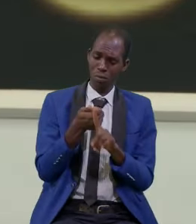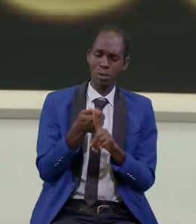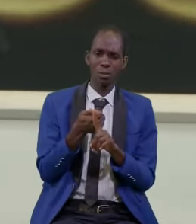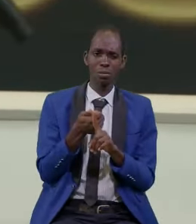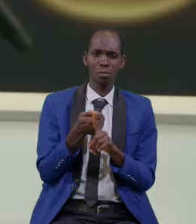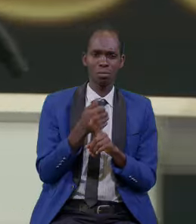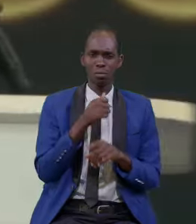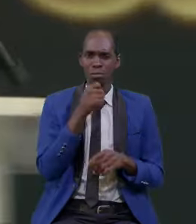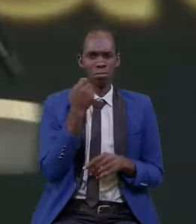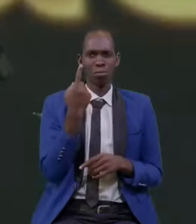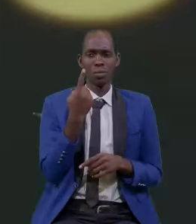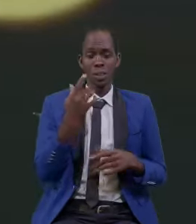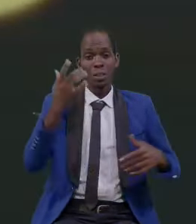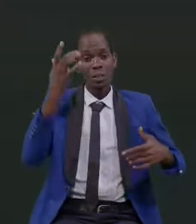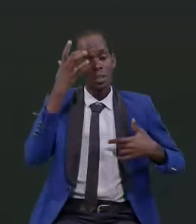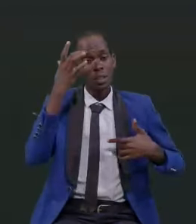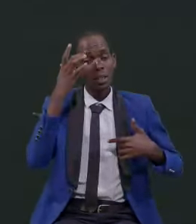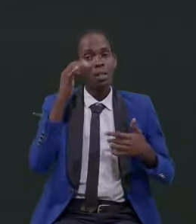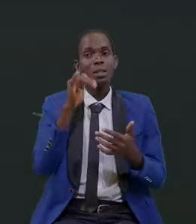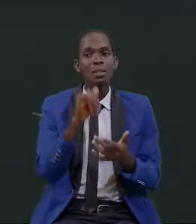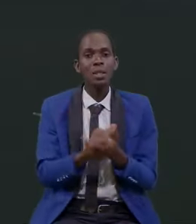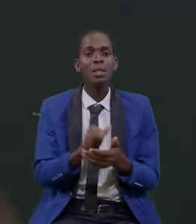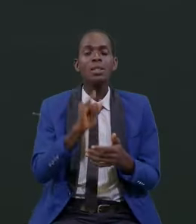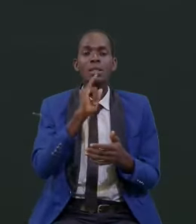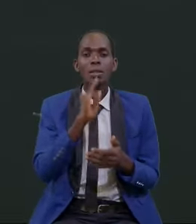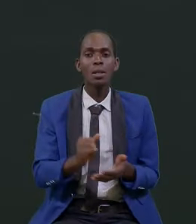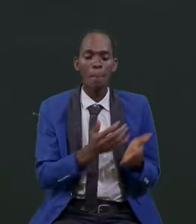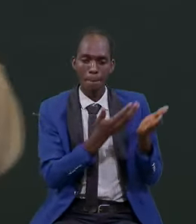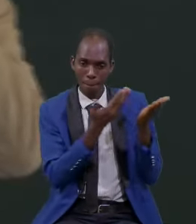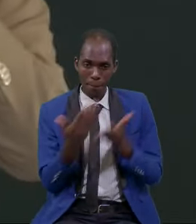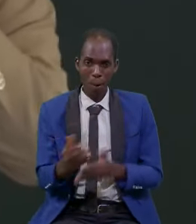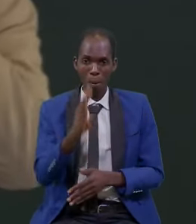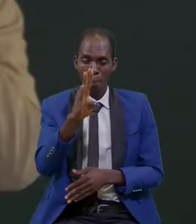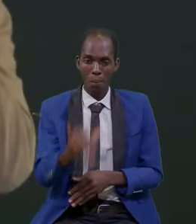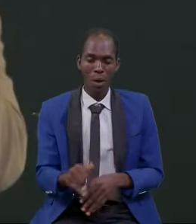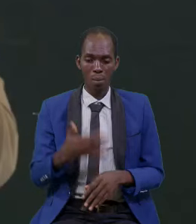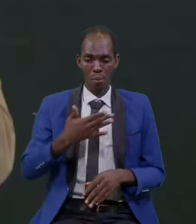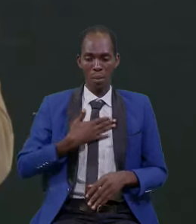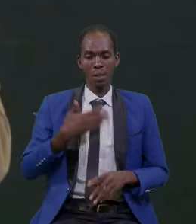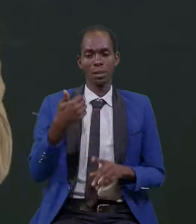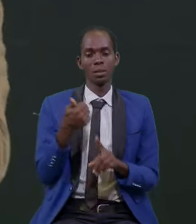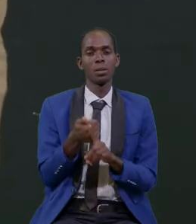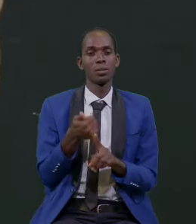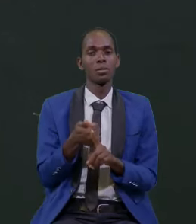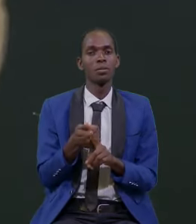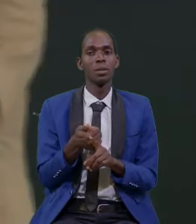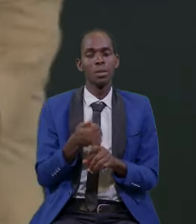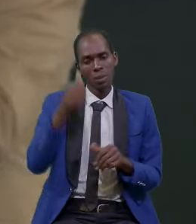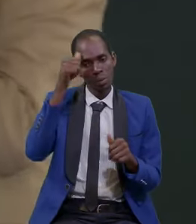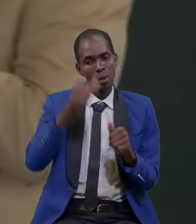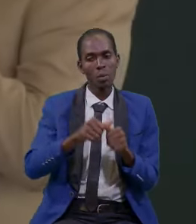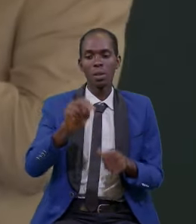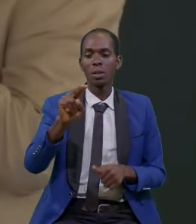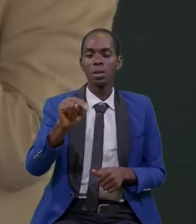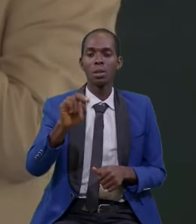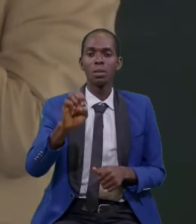Sicknesses that is caused by myself. You remember Nebuchadnezzar? He was